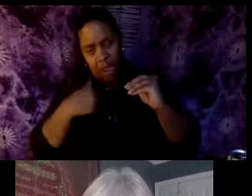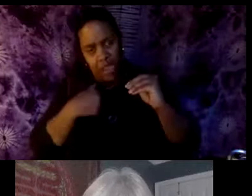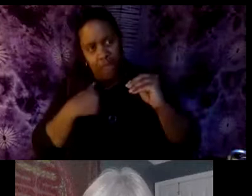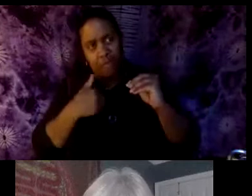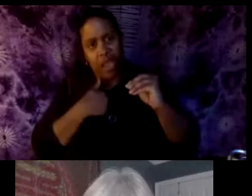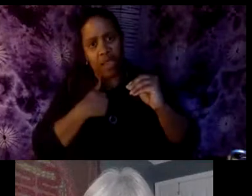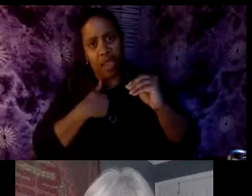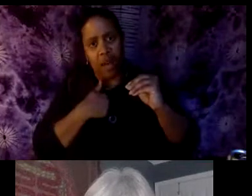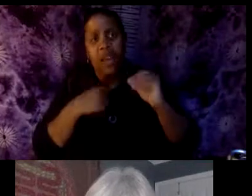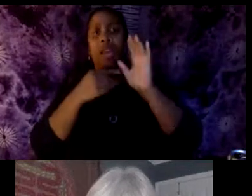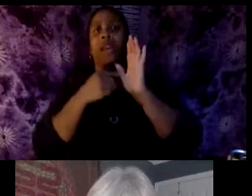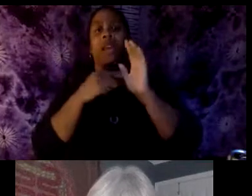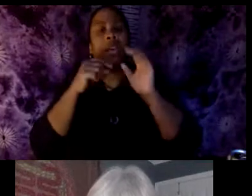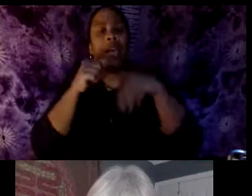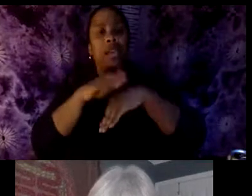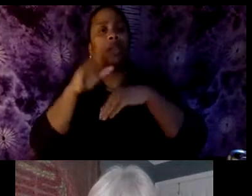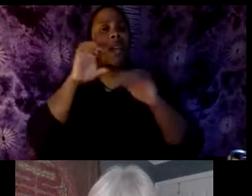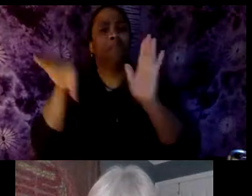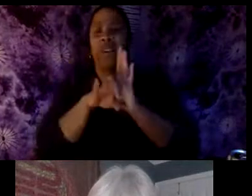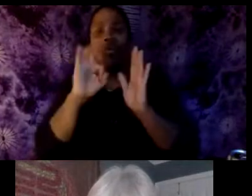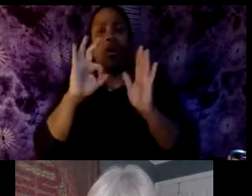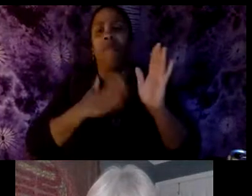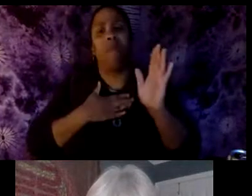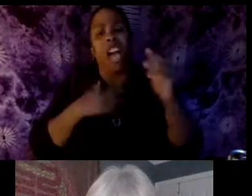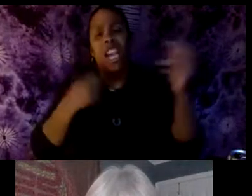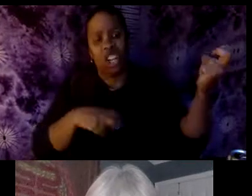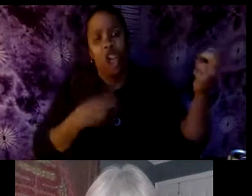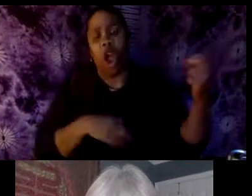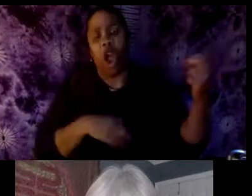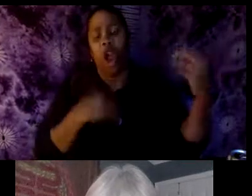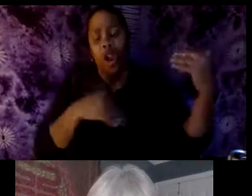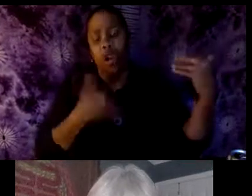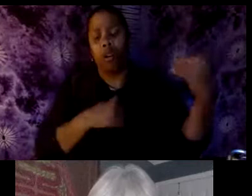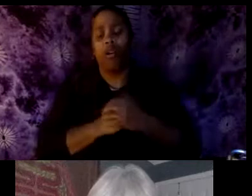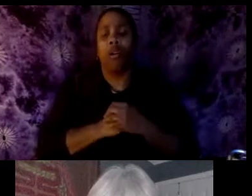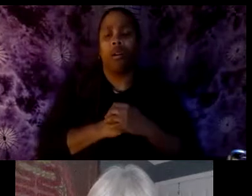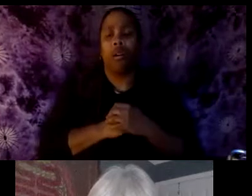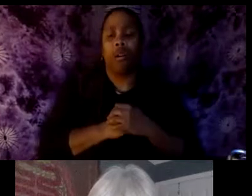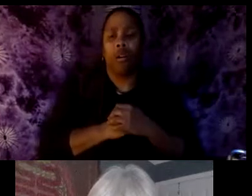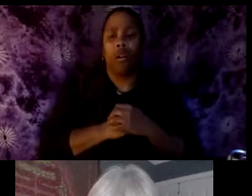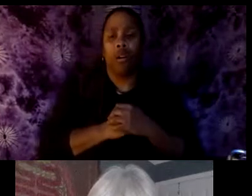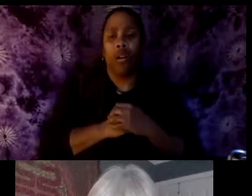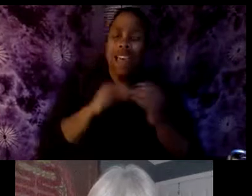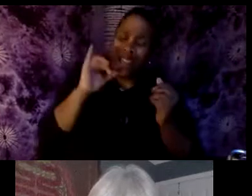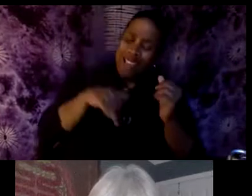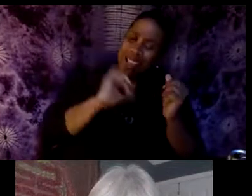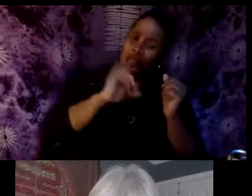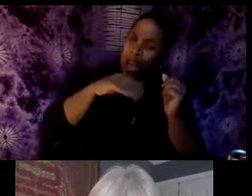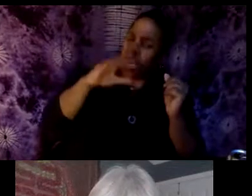of a guitar. So it turned into this, and I ignored it. Yeah, you know why? Because nothing. This is like a